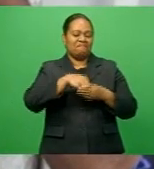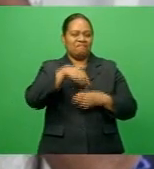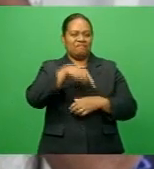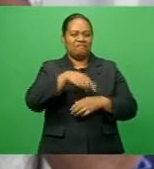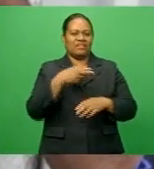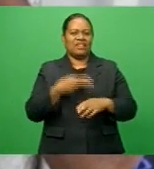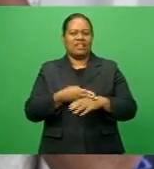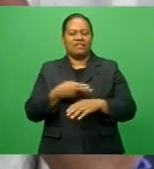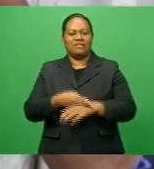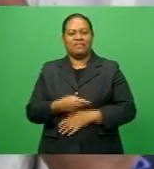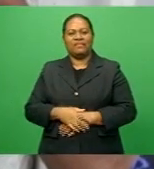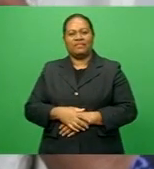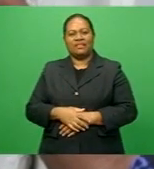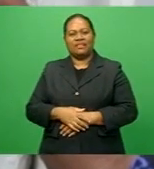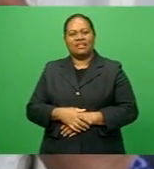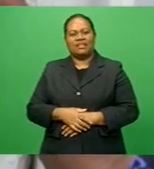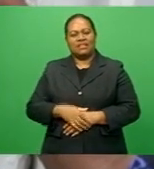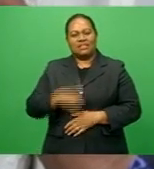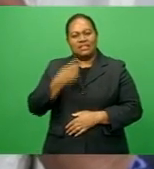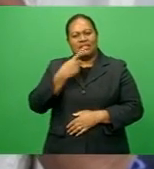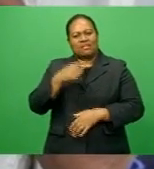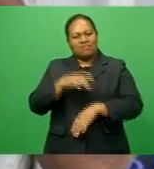the competition tomorrow.